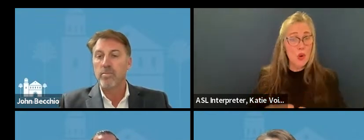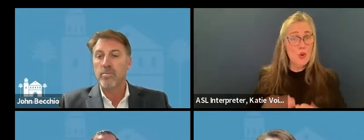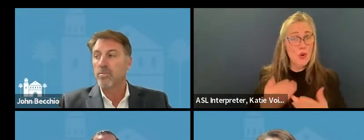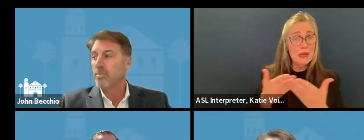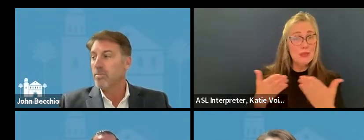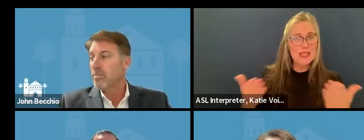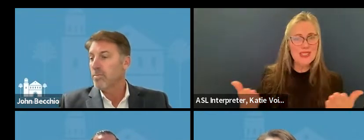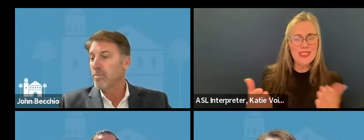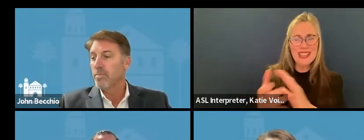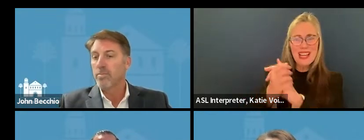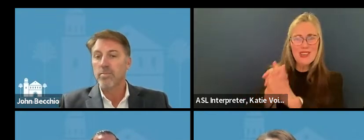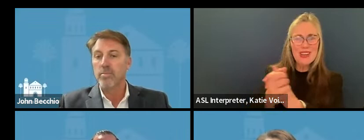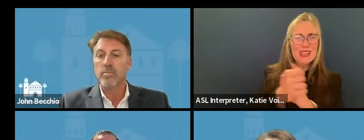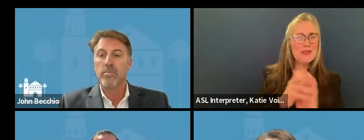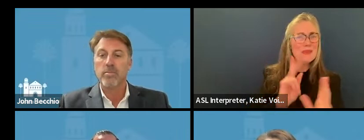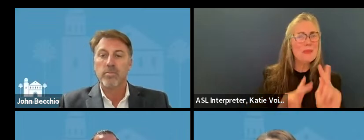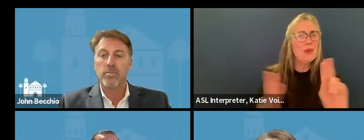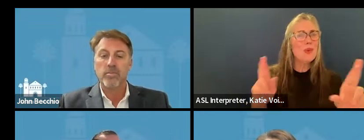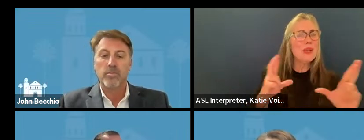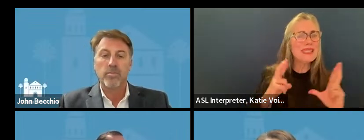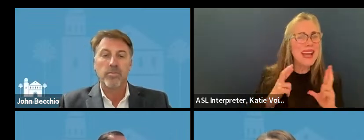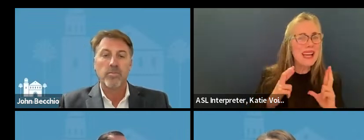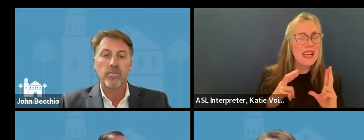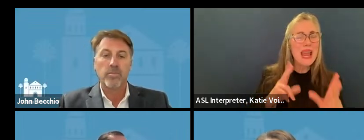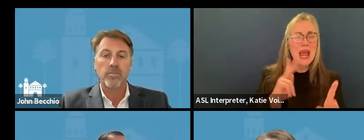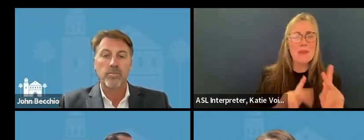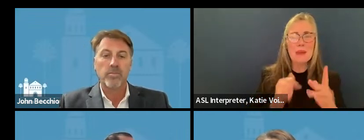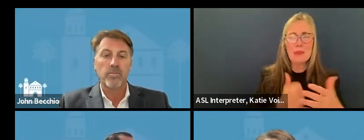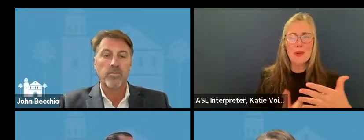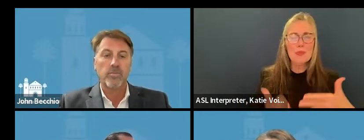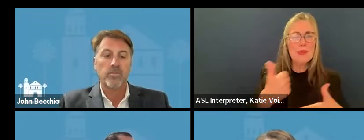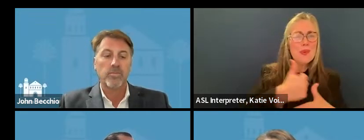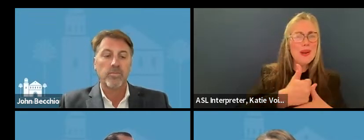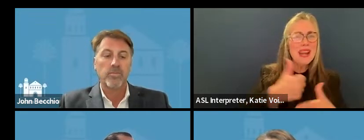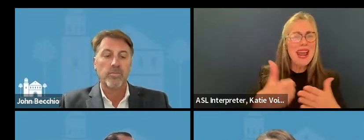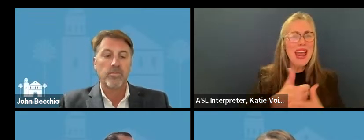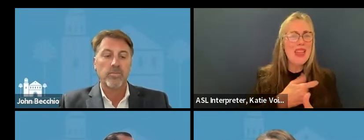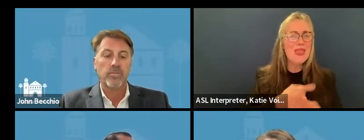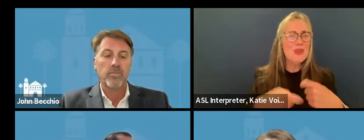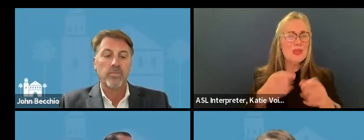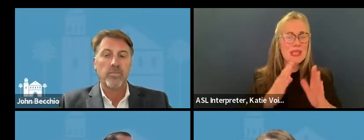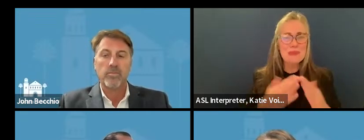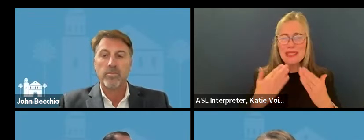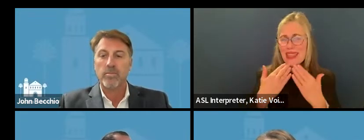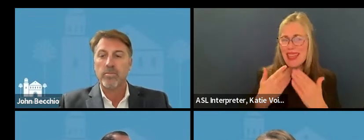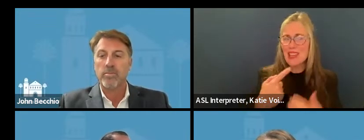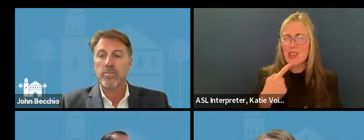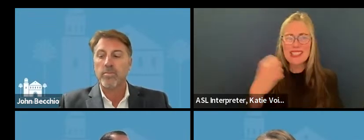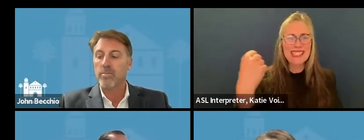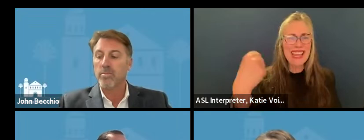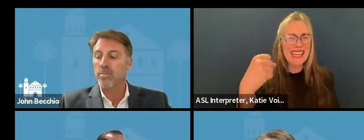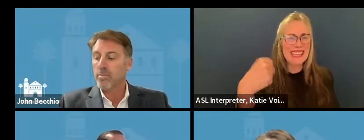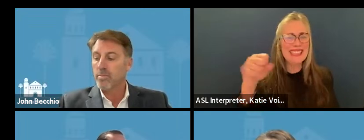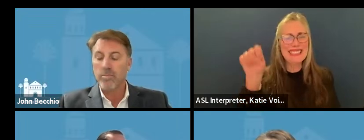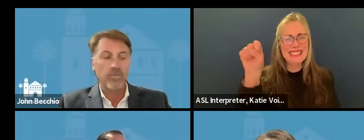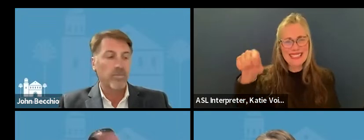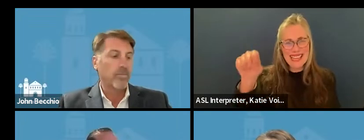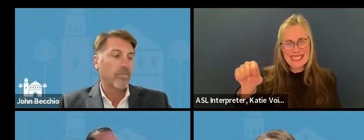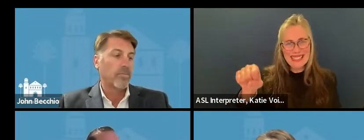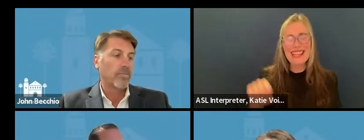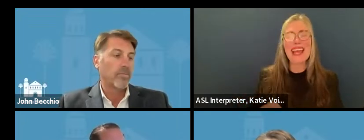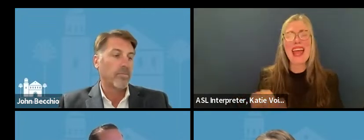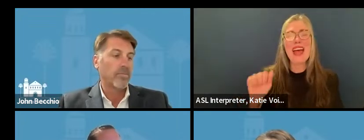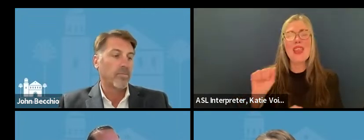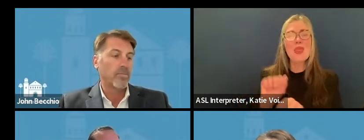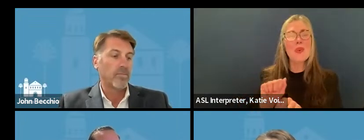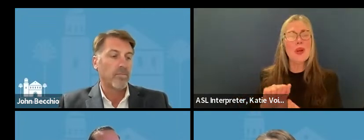to congratulate the retirees and those who are being promoted and the new subs that are coming on. Thank you for saying yes, and the efforts that are going out at UCSB.